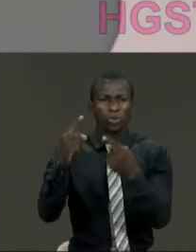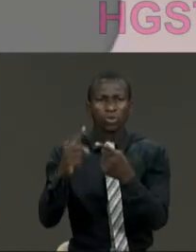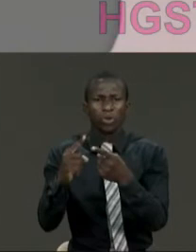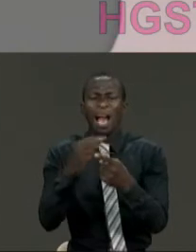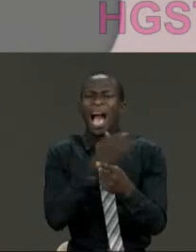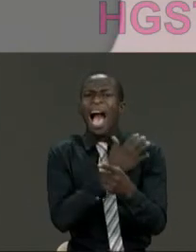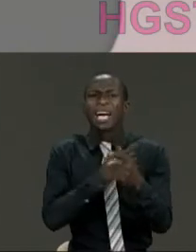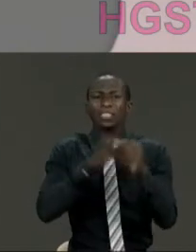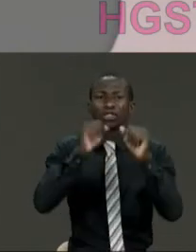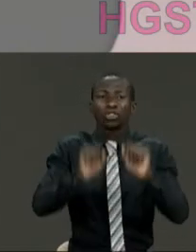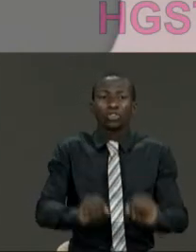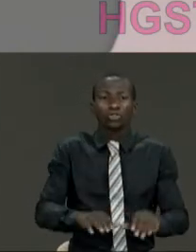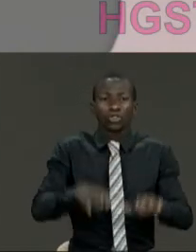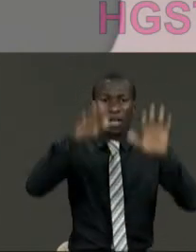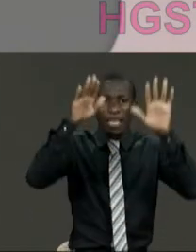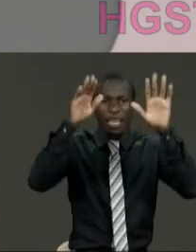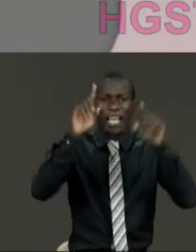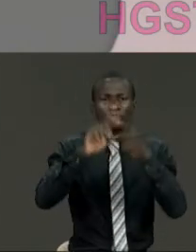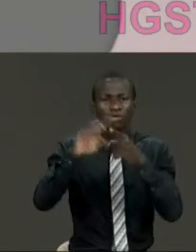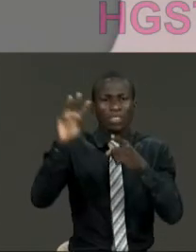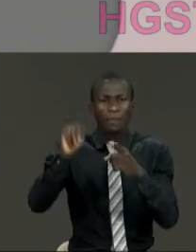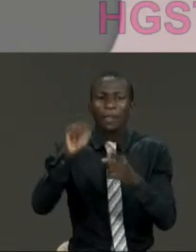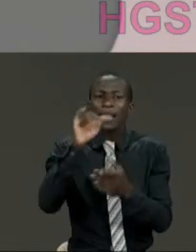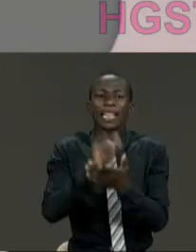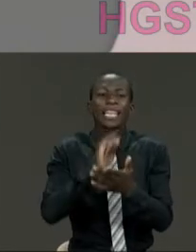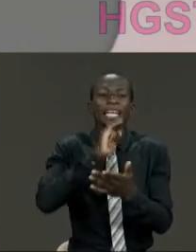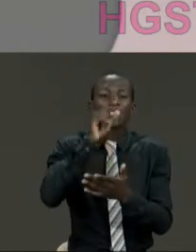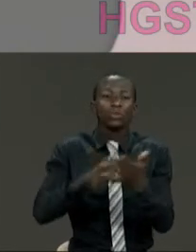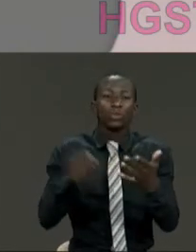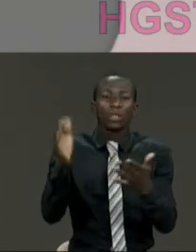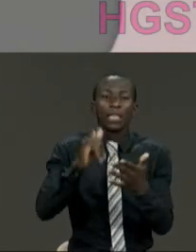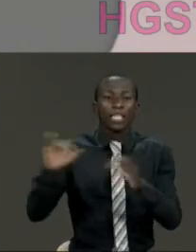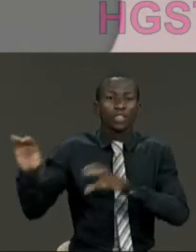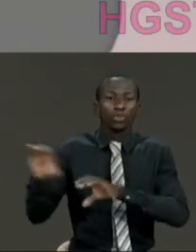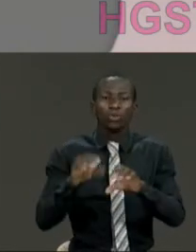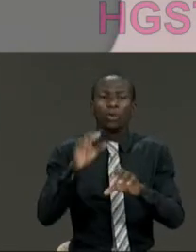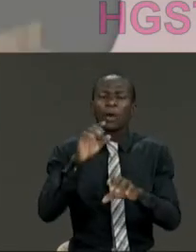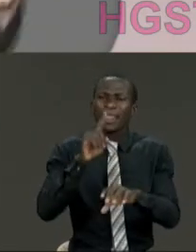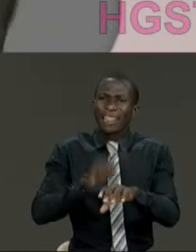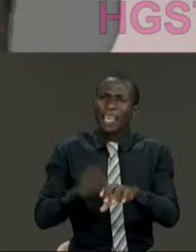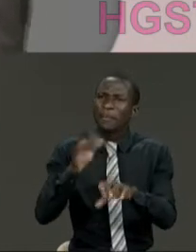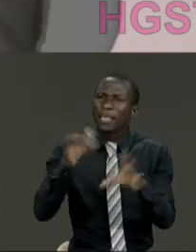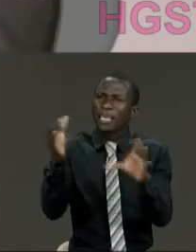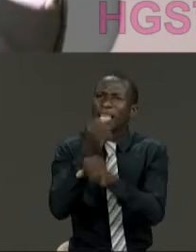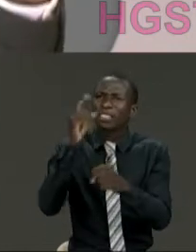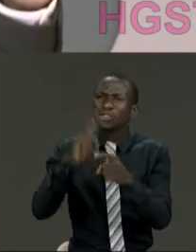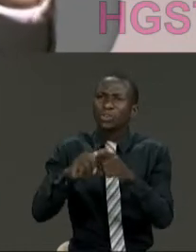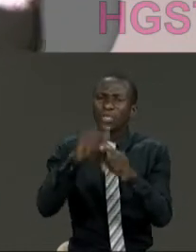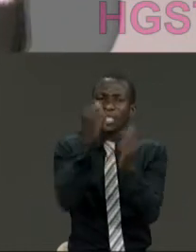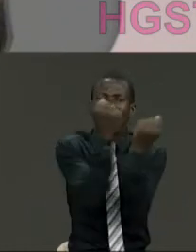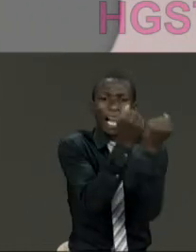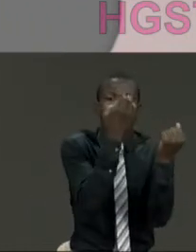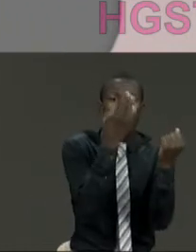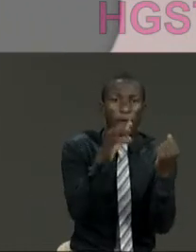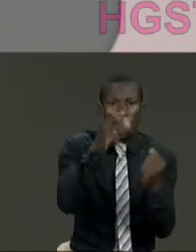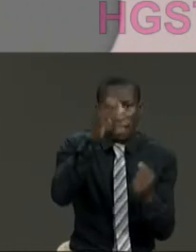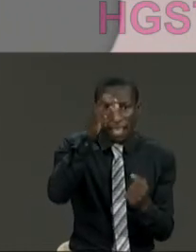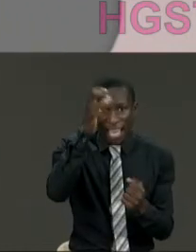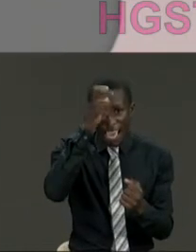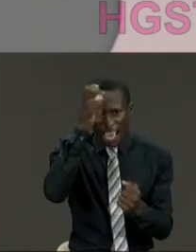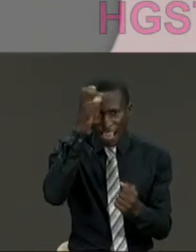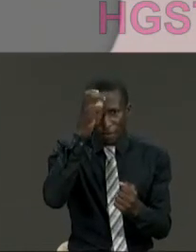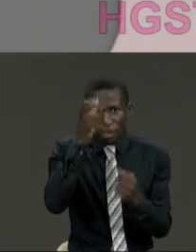and surrender to them? That's what they did. By the time they got to the camp of the enemy, God had caused them to hear the voice, the